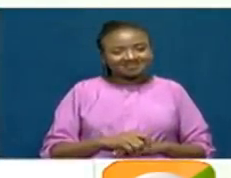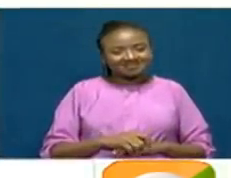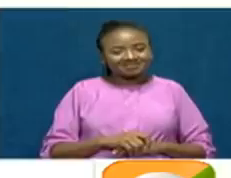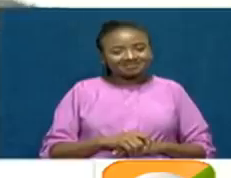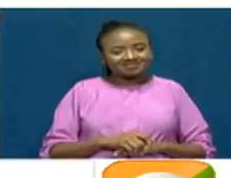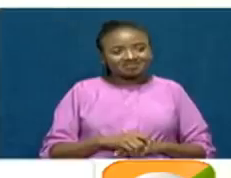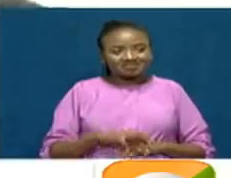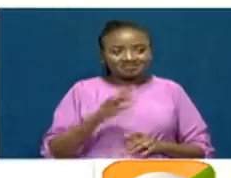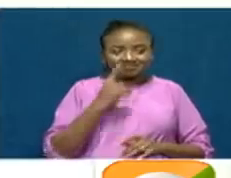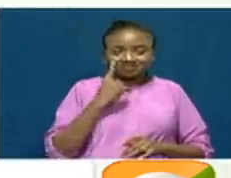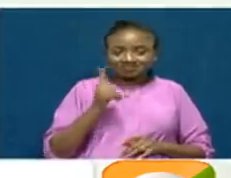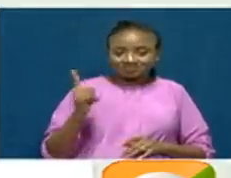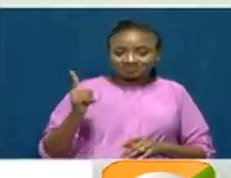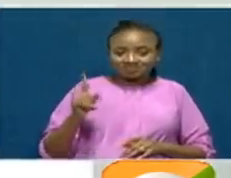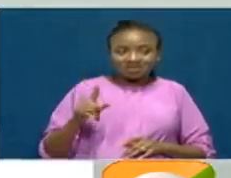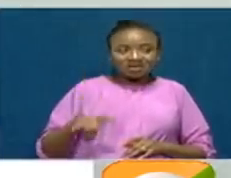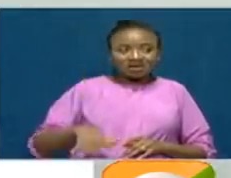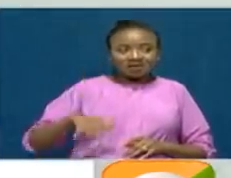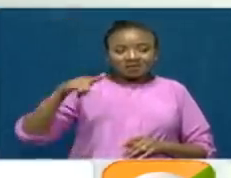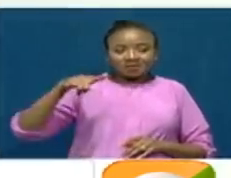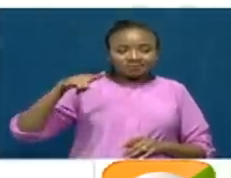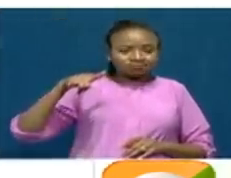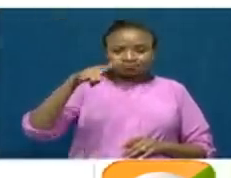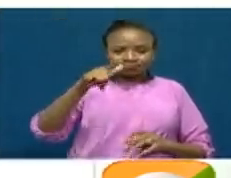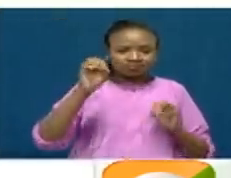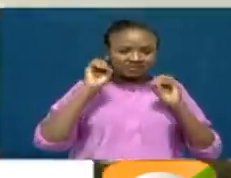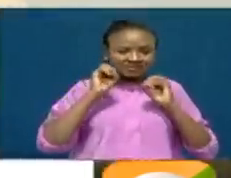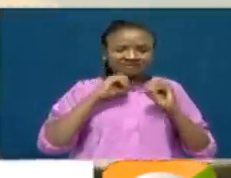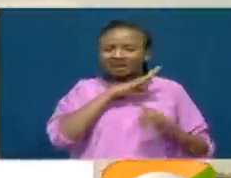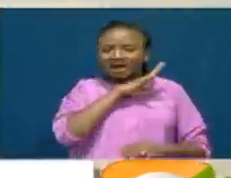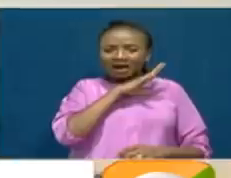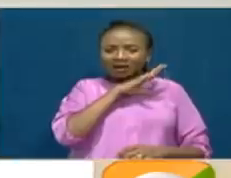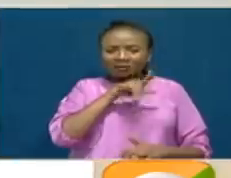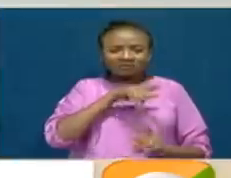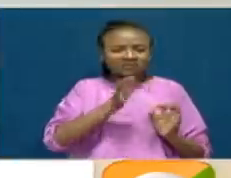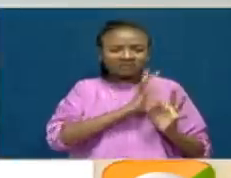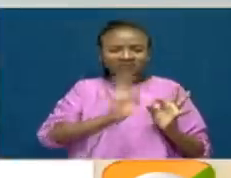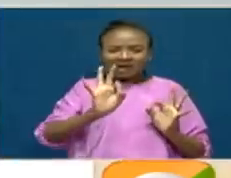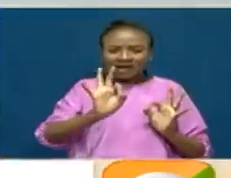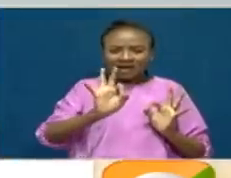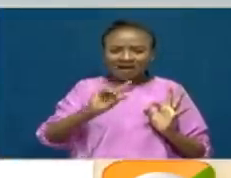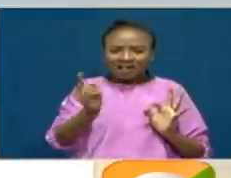The F-5 fighter impressed many with their loud noise and high speed.